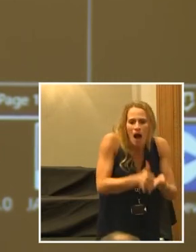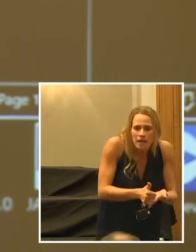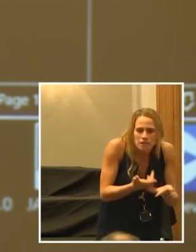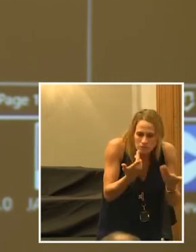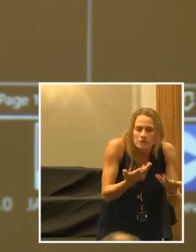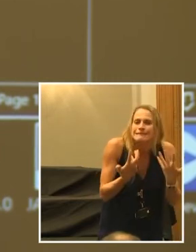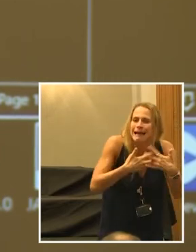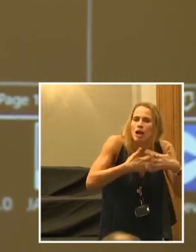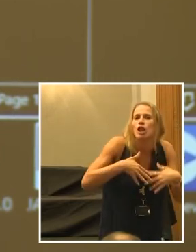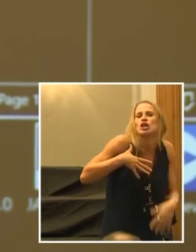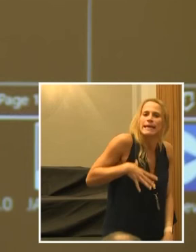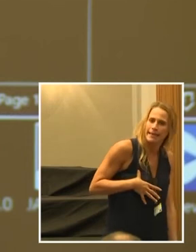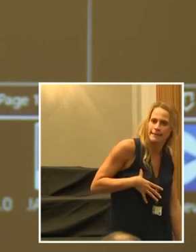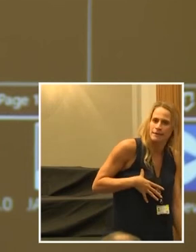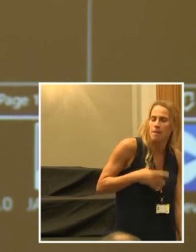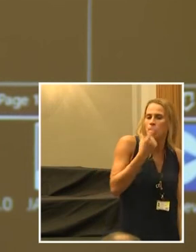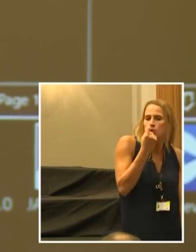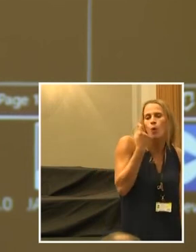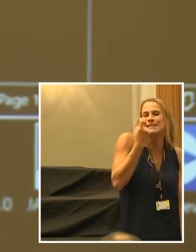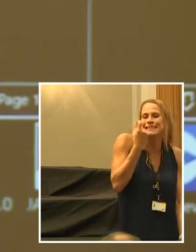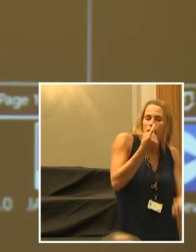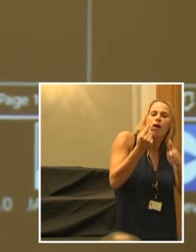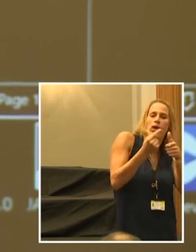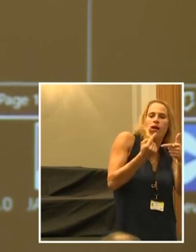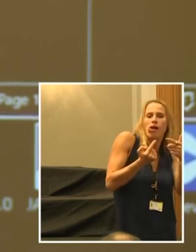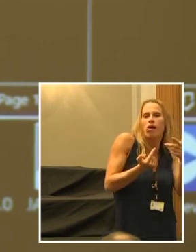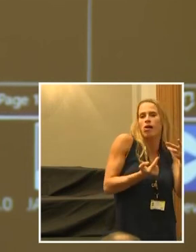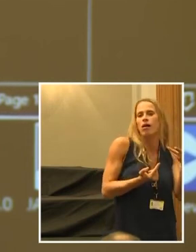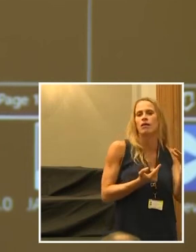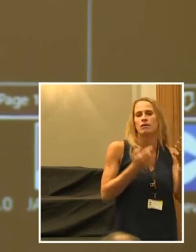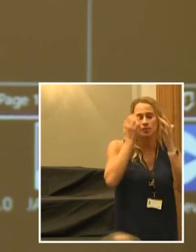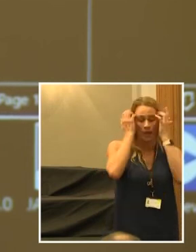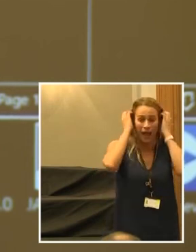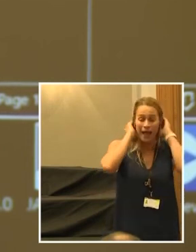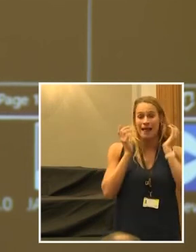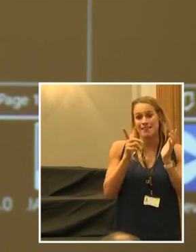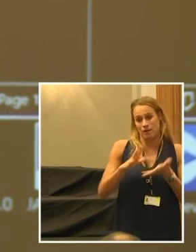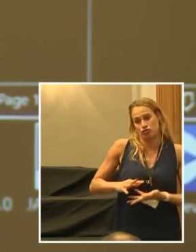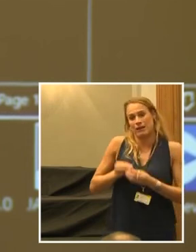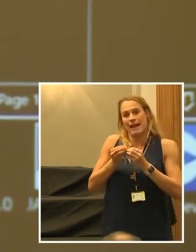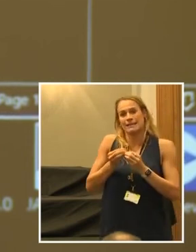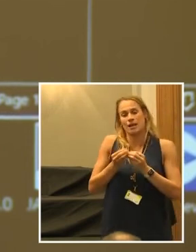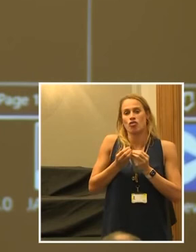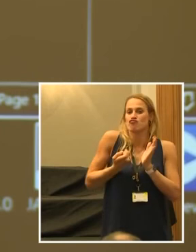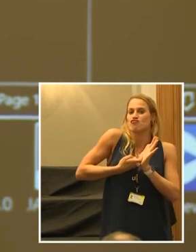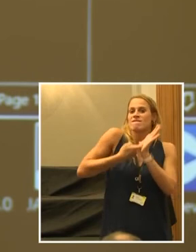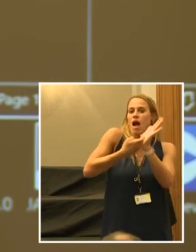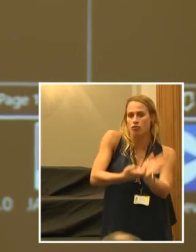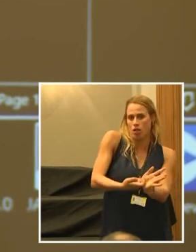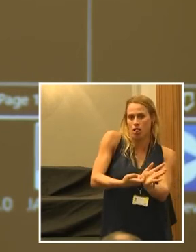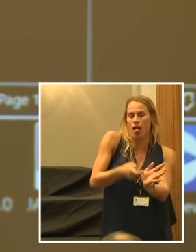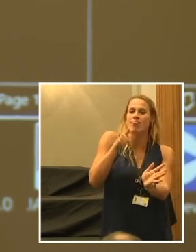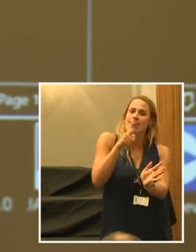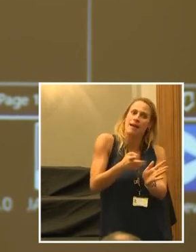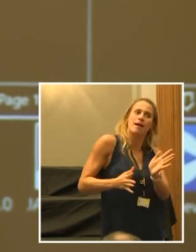you considered these angles and these things? And is it gonna be suitable? And then we'll make a referral based on that. So if that's a barrier,